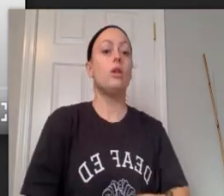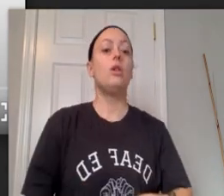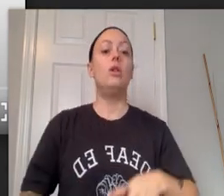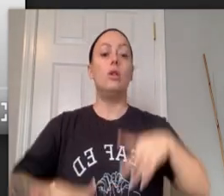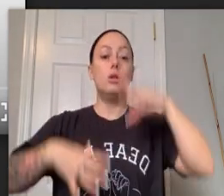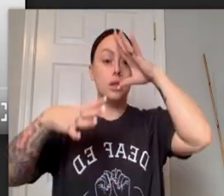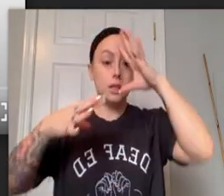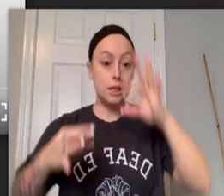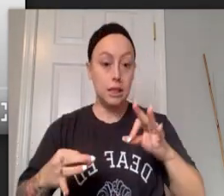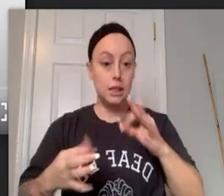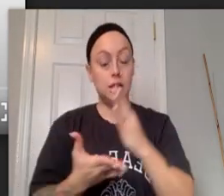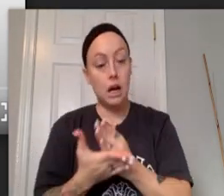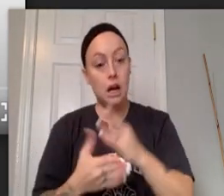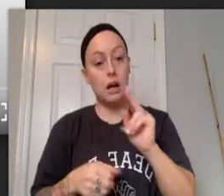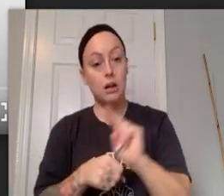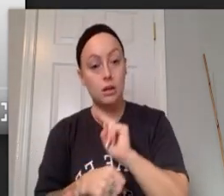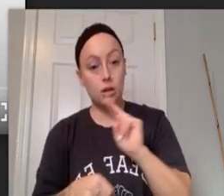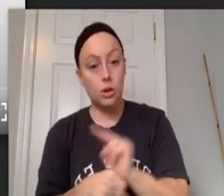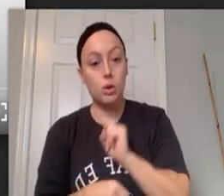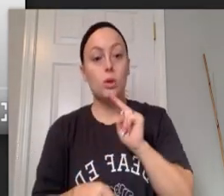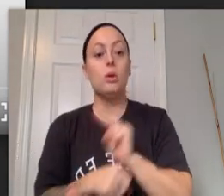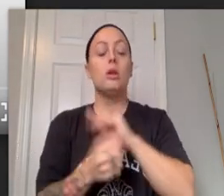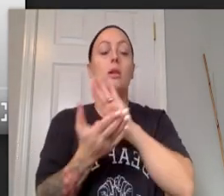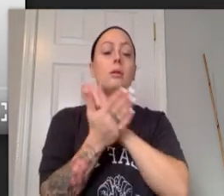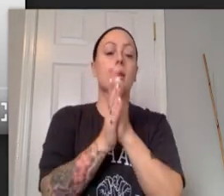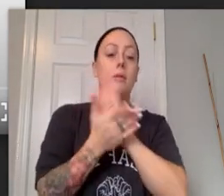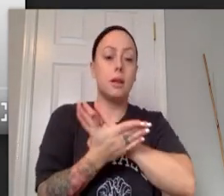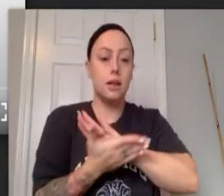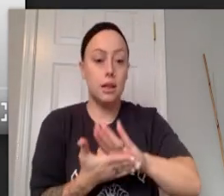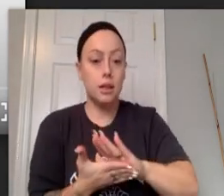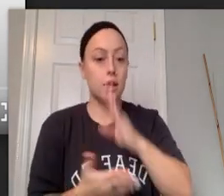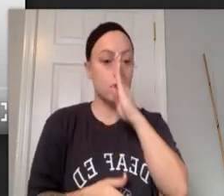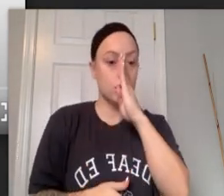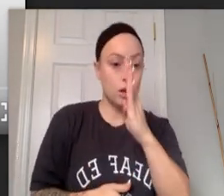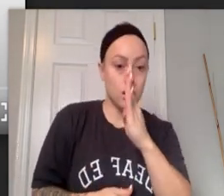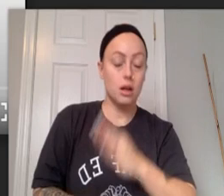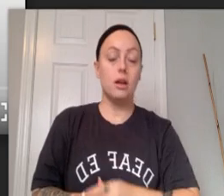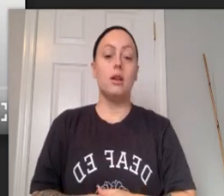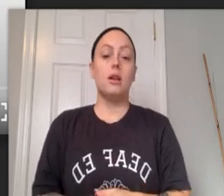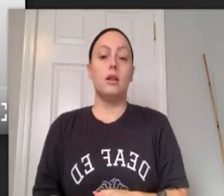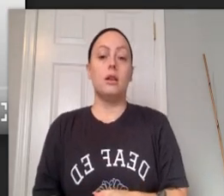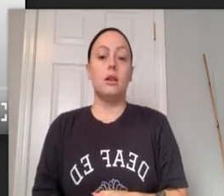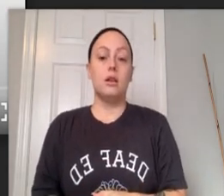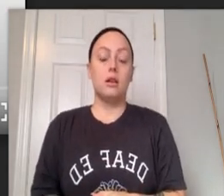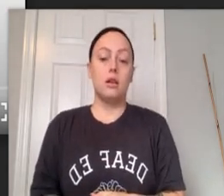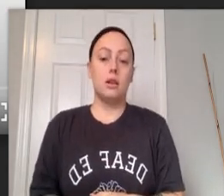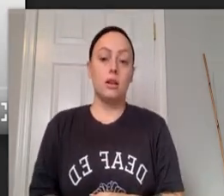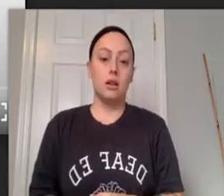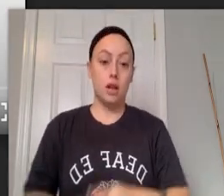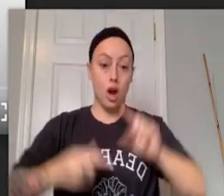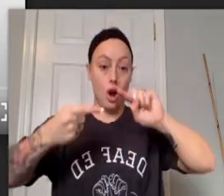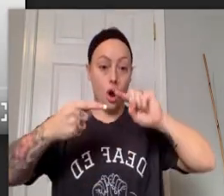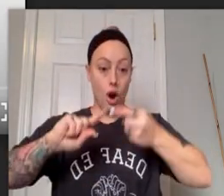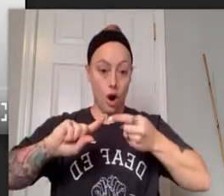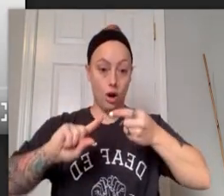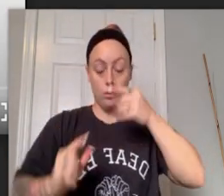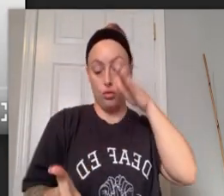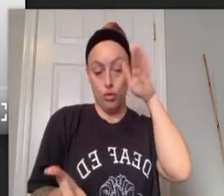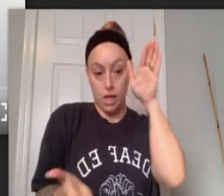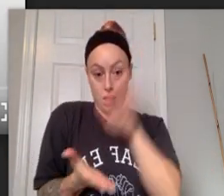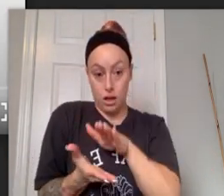stop utilizing substances for a time, as a harm